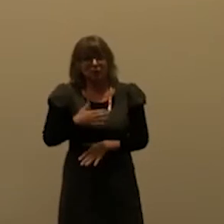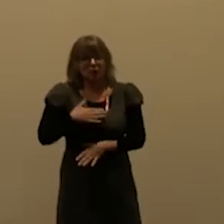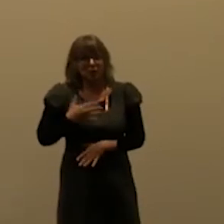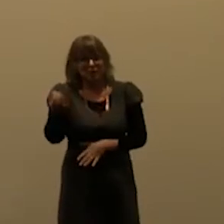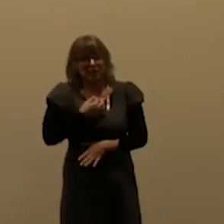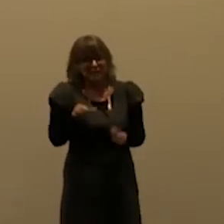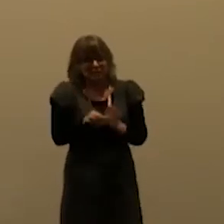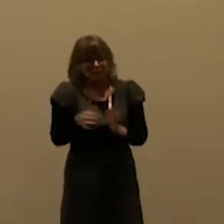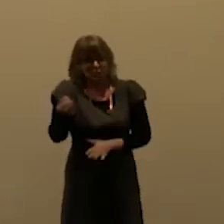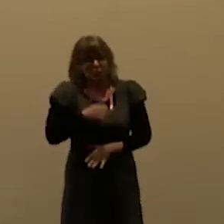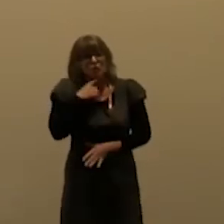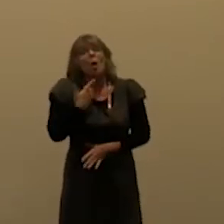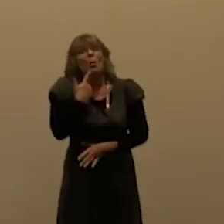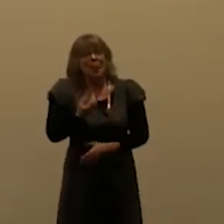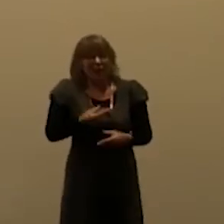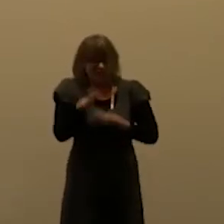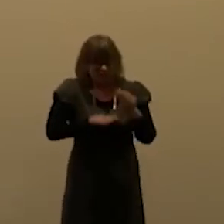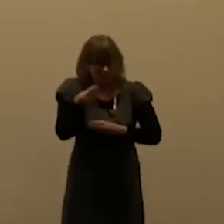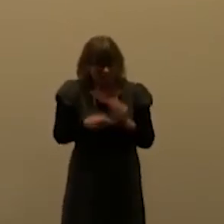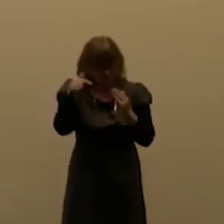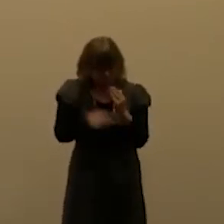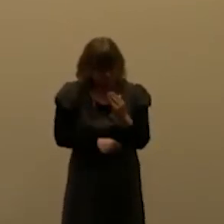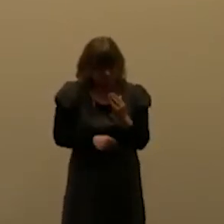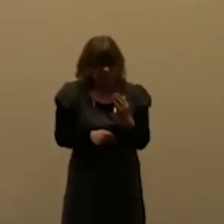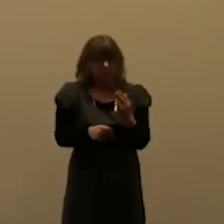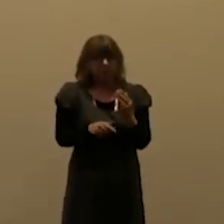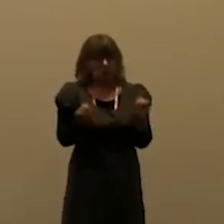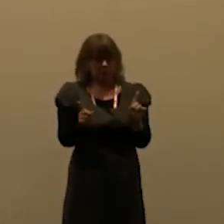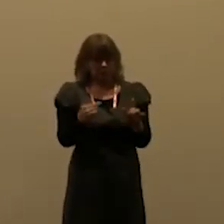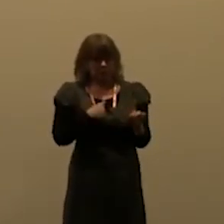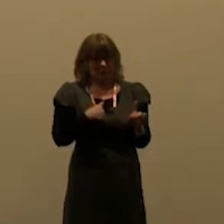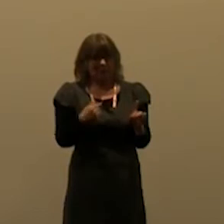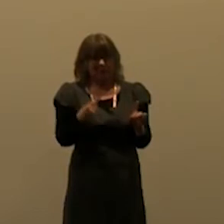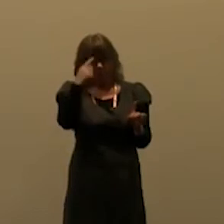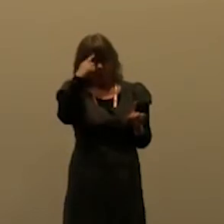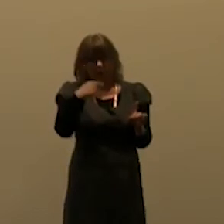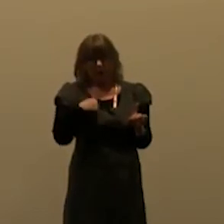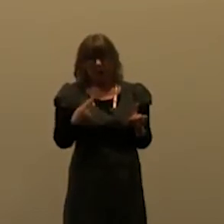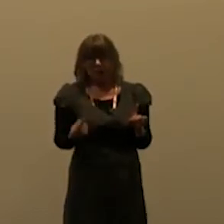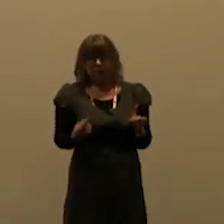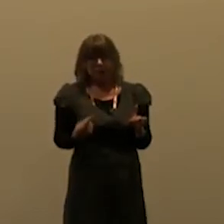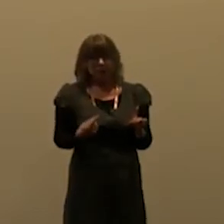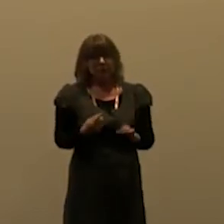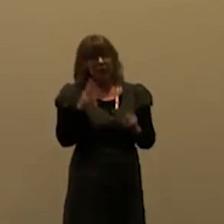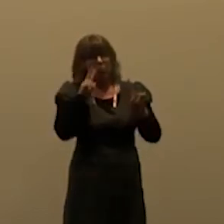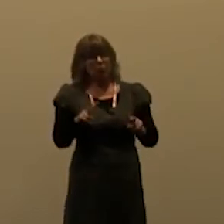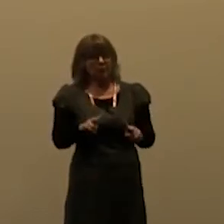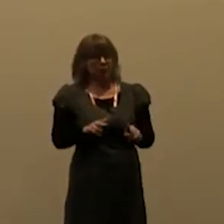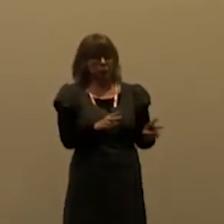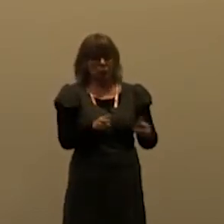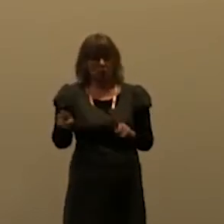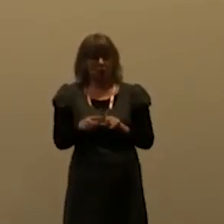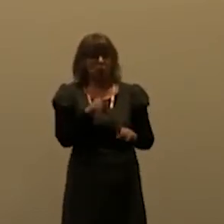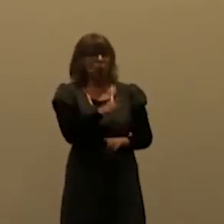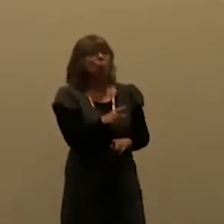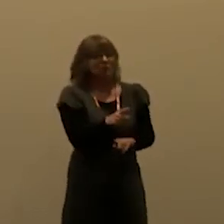all right, well, let me break it down how I approach this one typically. I think for me, I look at it in two ways. There's the kind of content